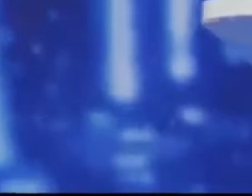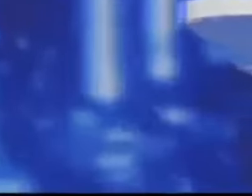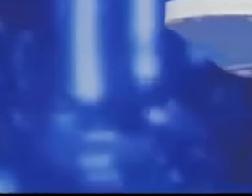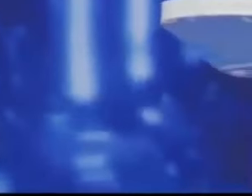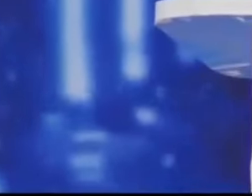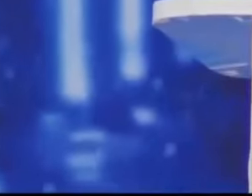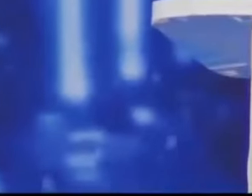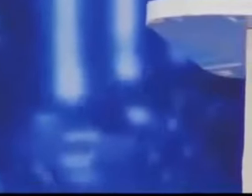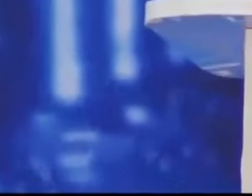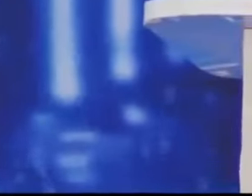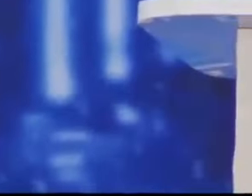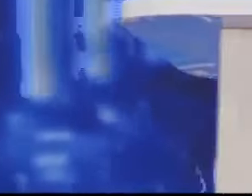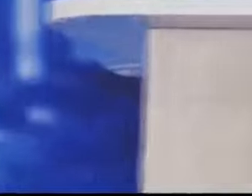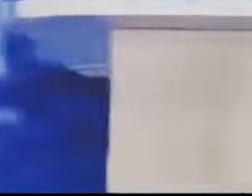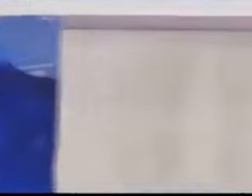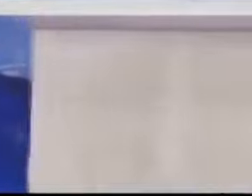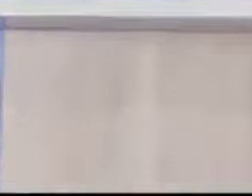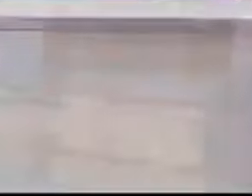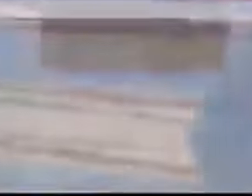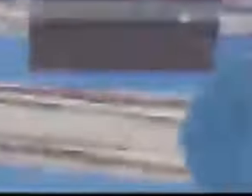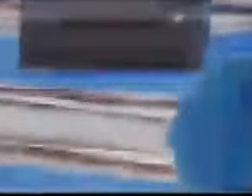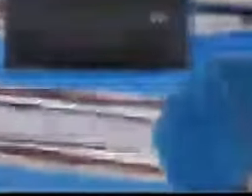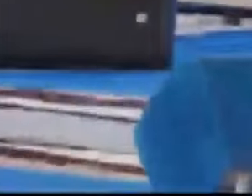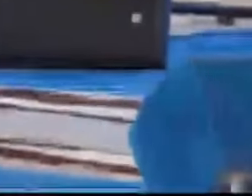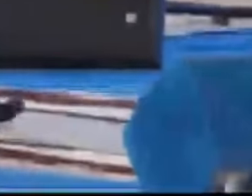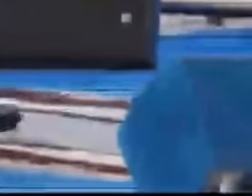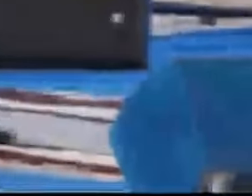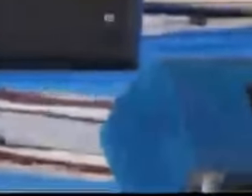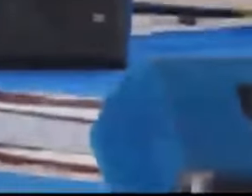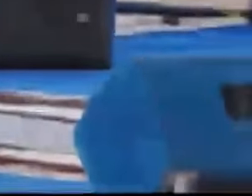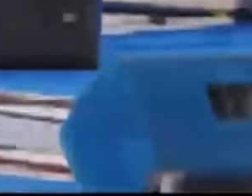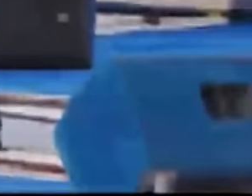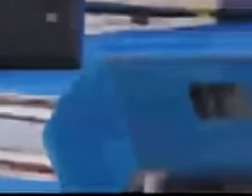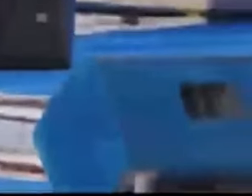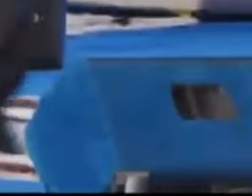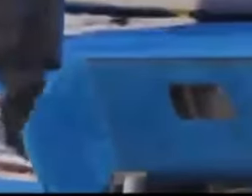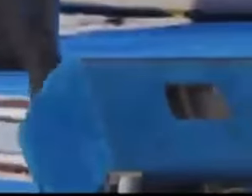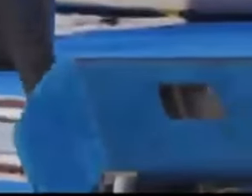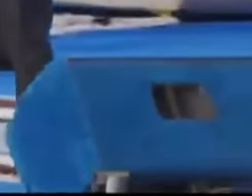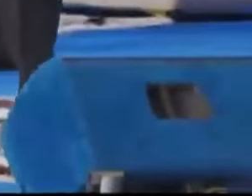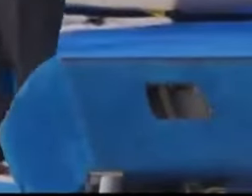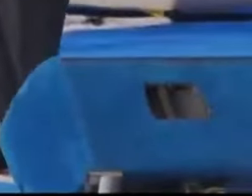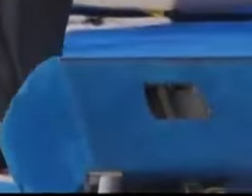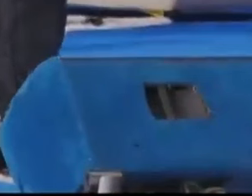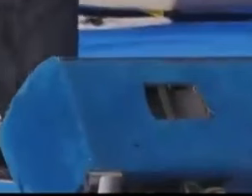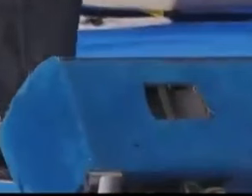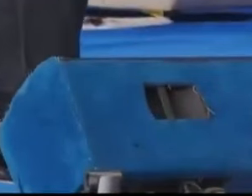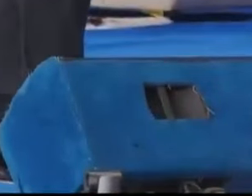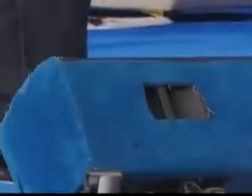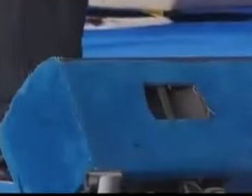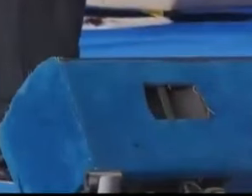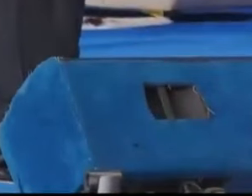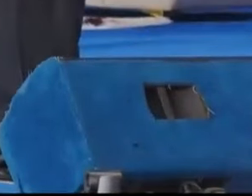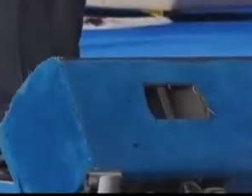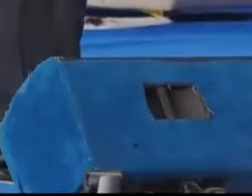my idol? He said, is it true, Shadrach, Meshach, and Abednego? Do not